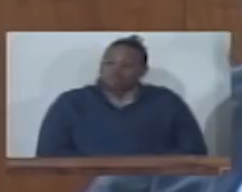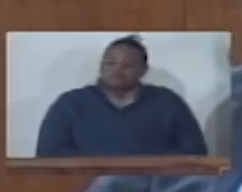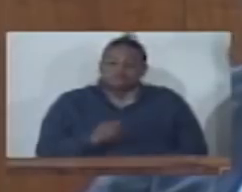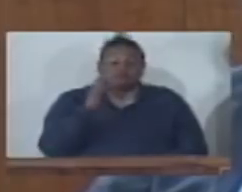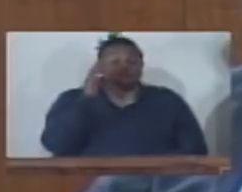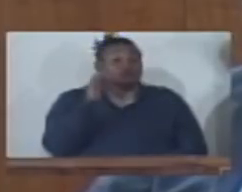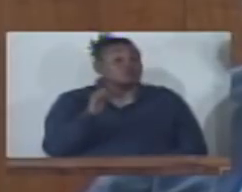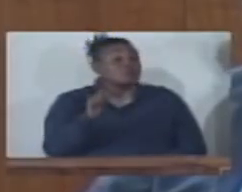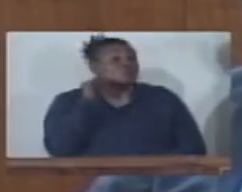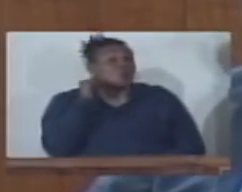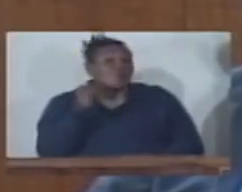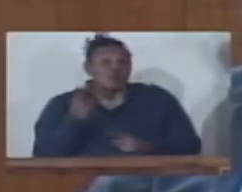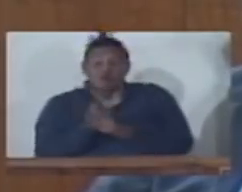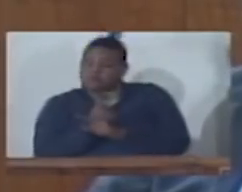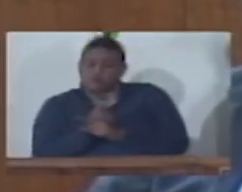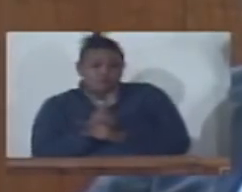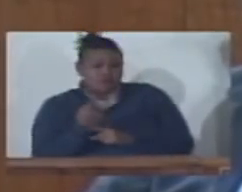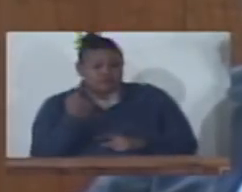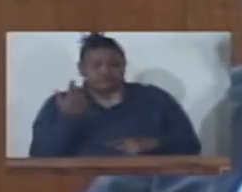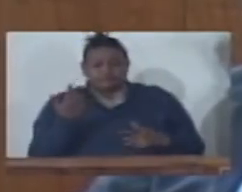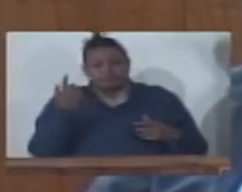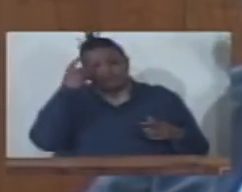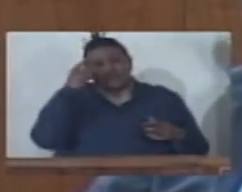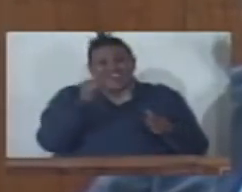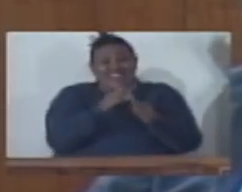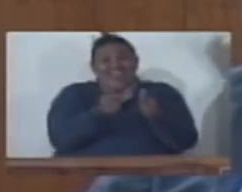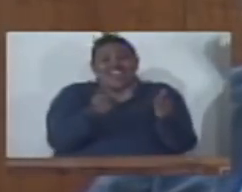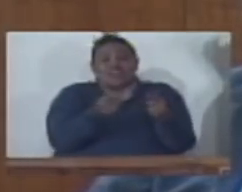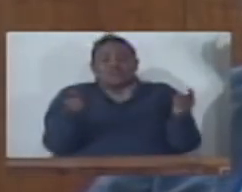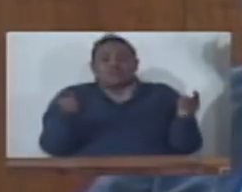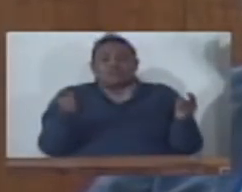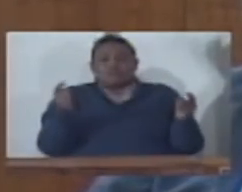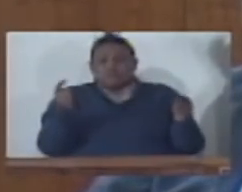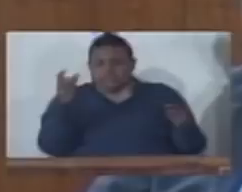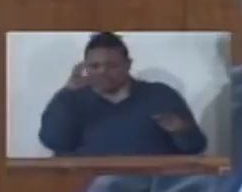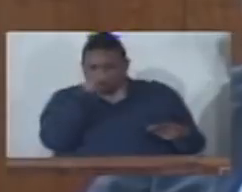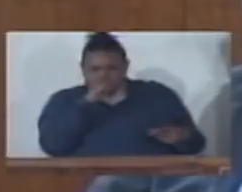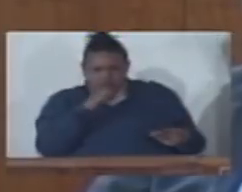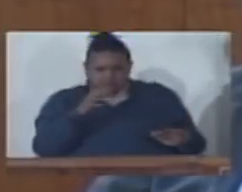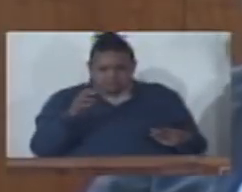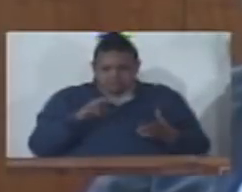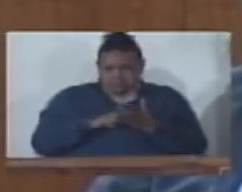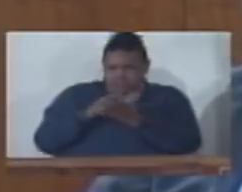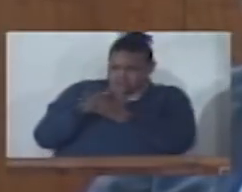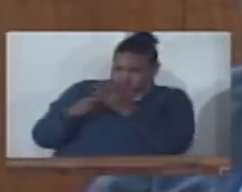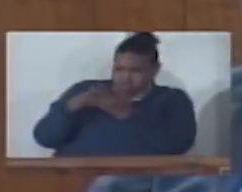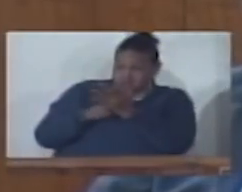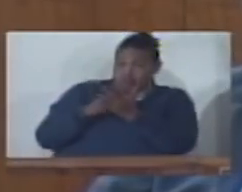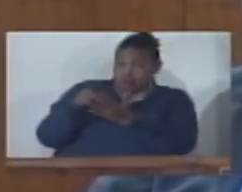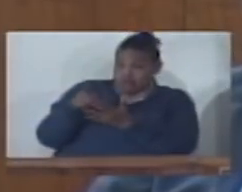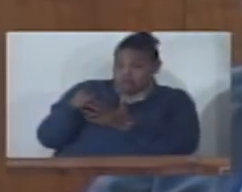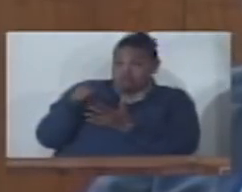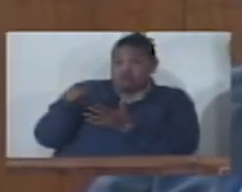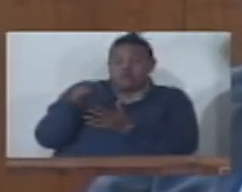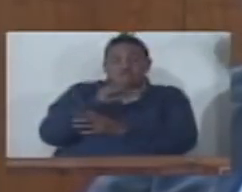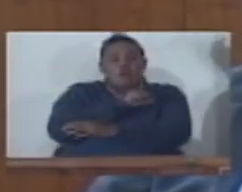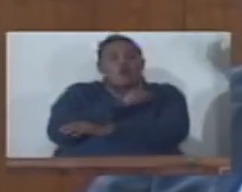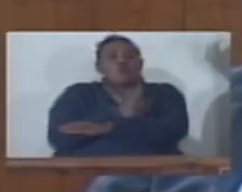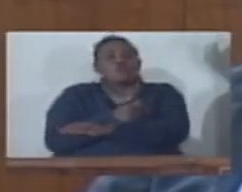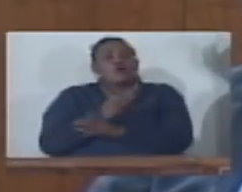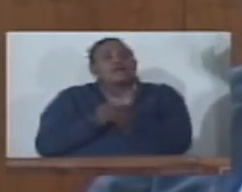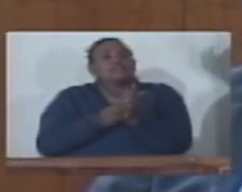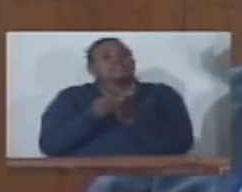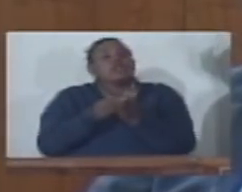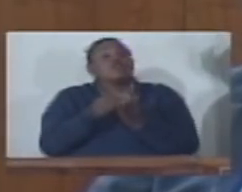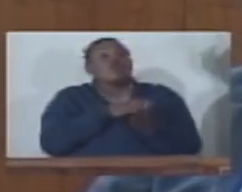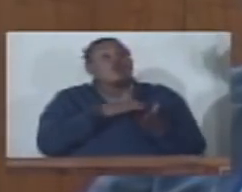appropriate for any second-guessing or criticism of the exercise of their authority as